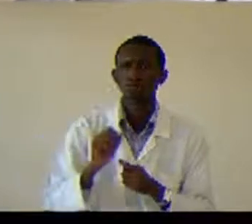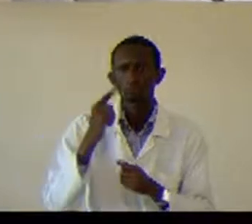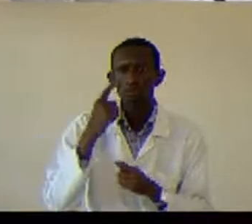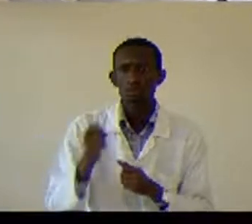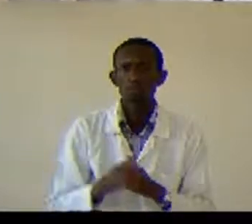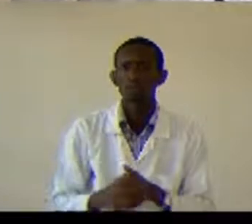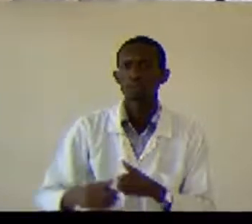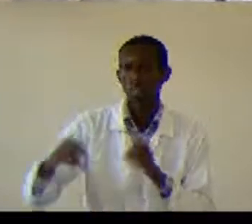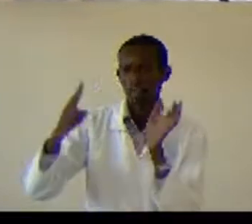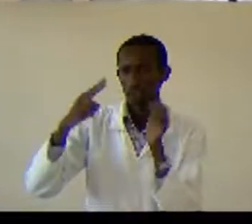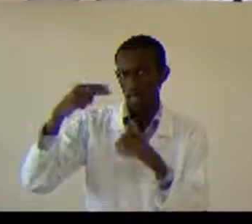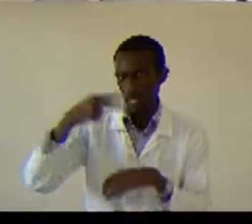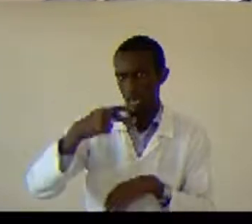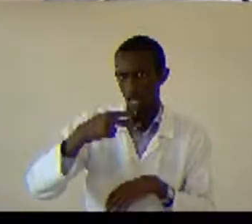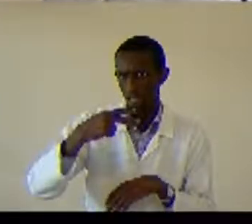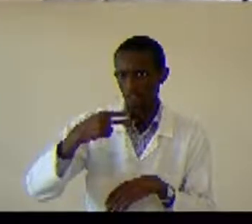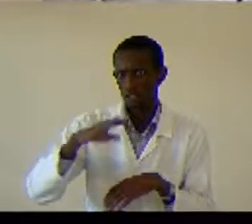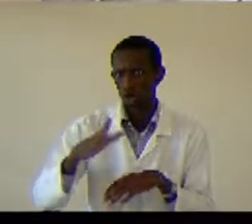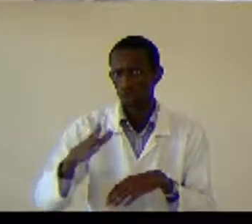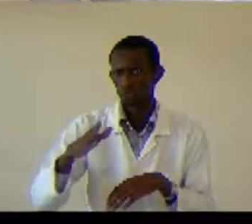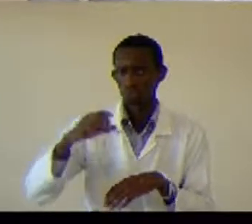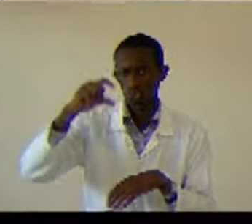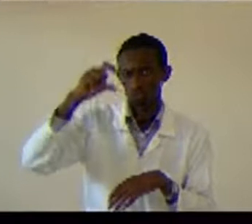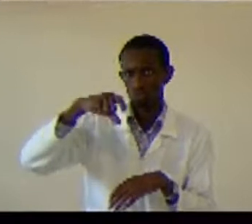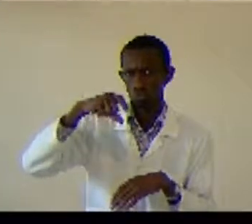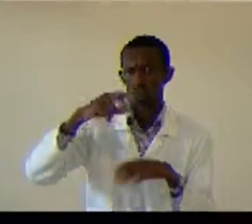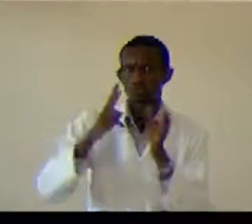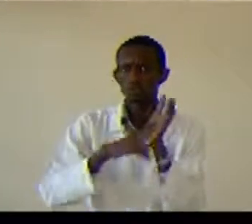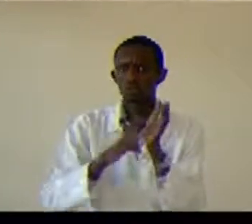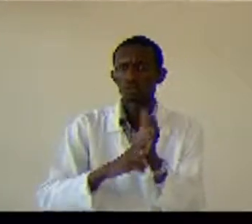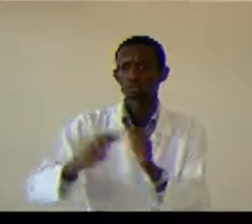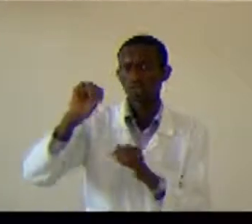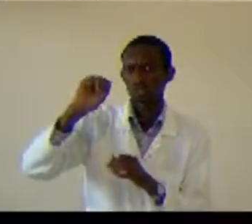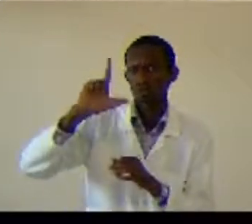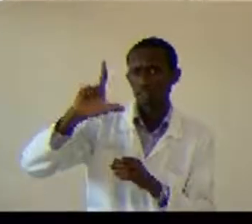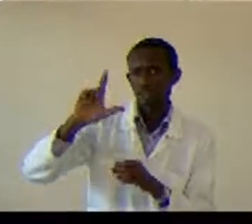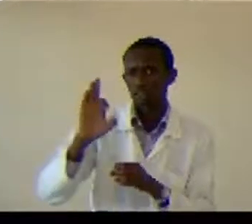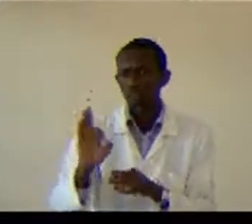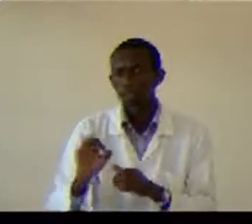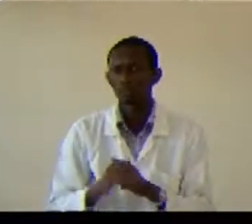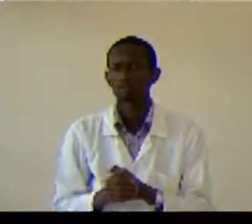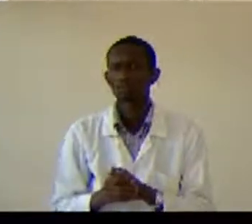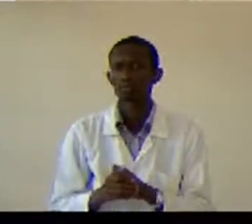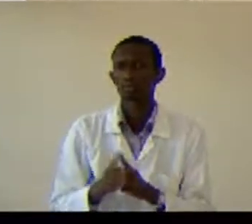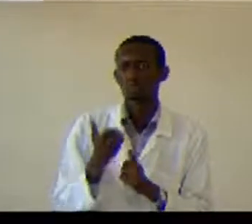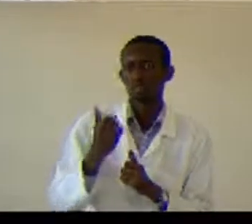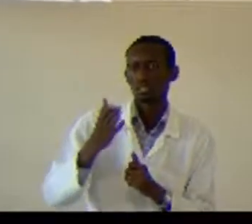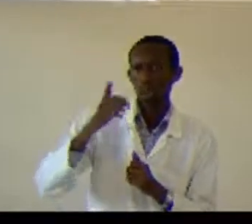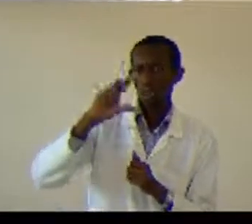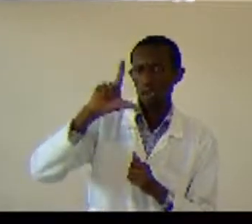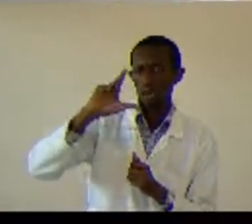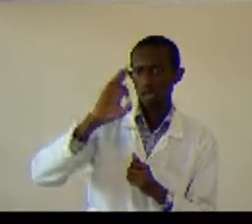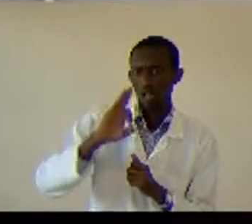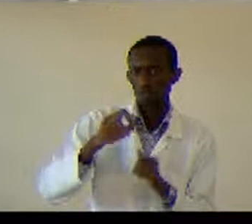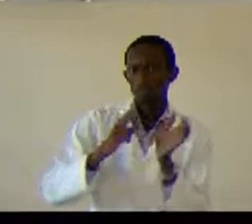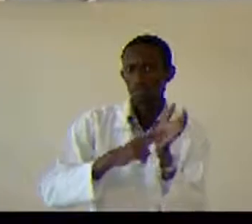okay, Q is equal to MLF. So LF will be equal to Q out of M.